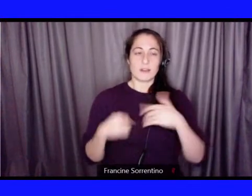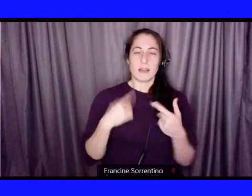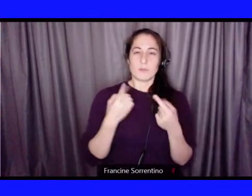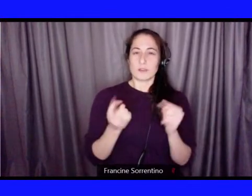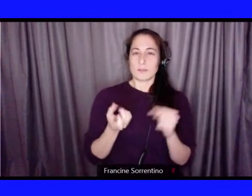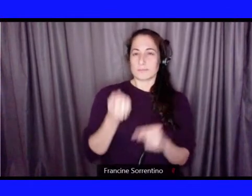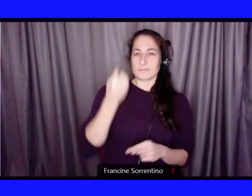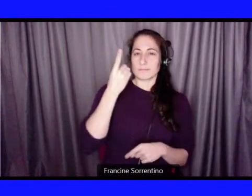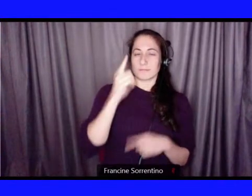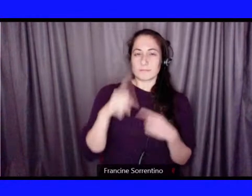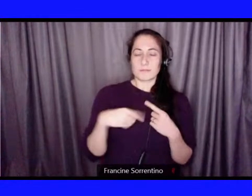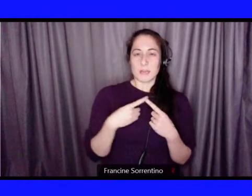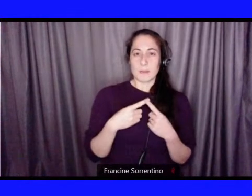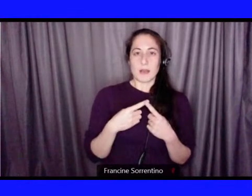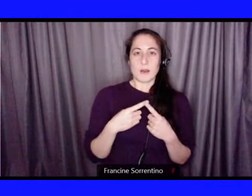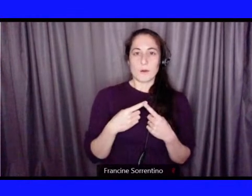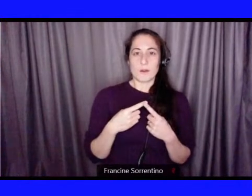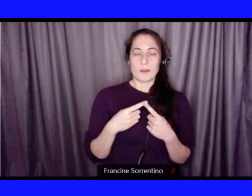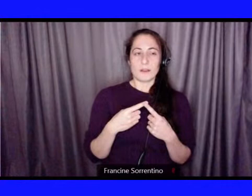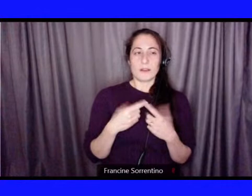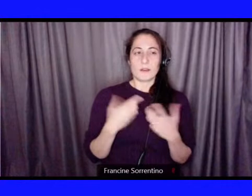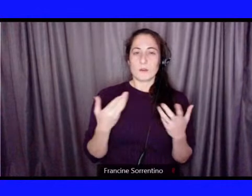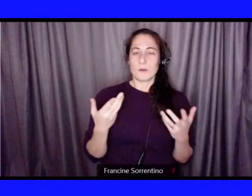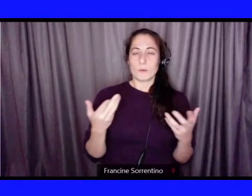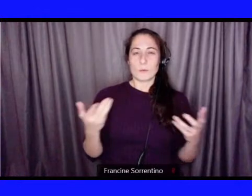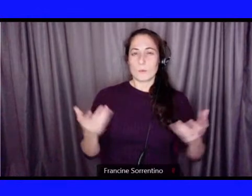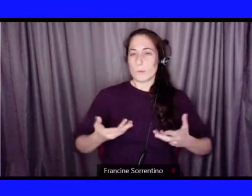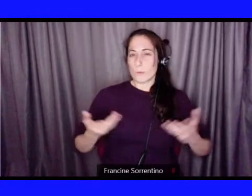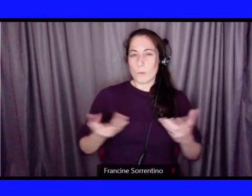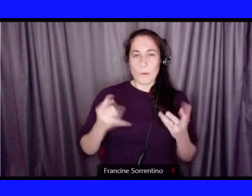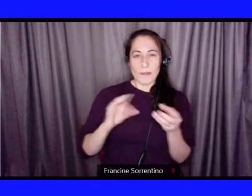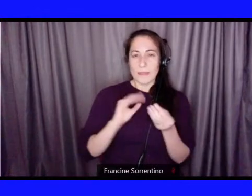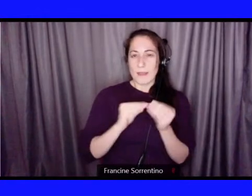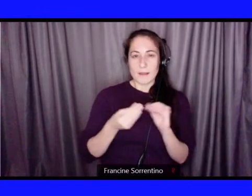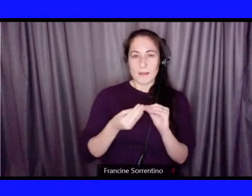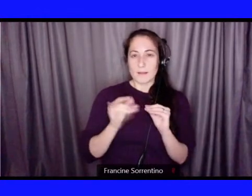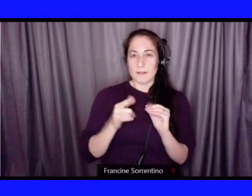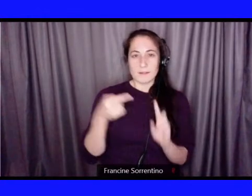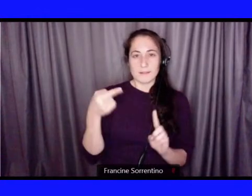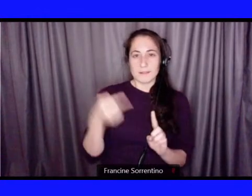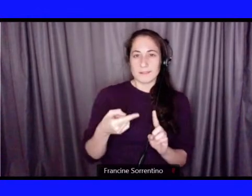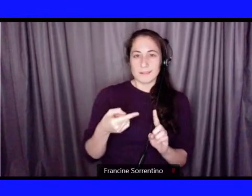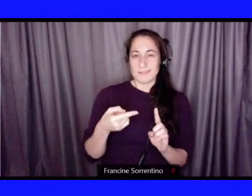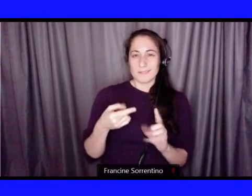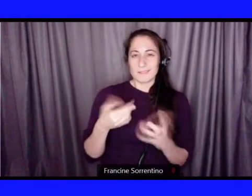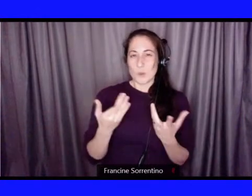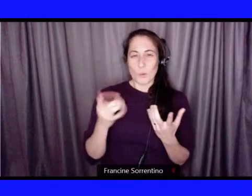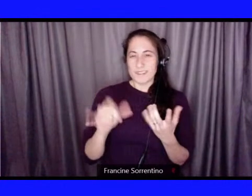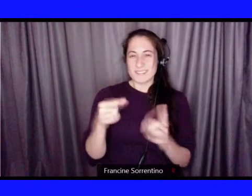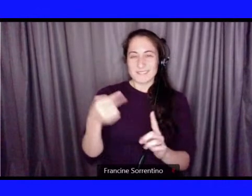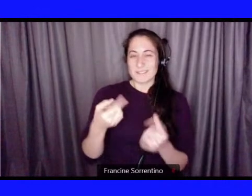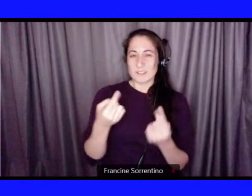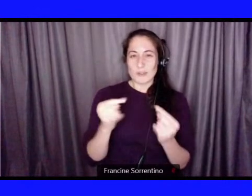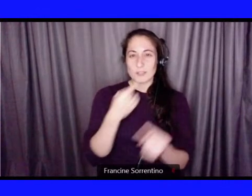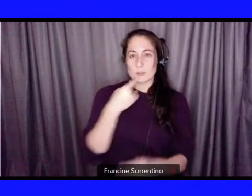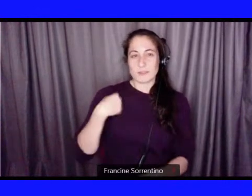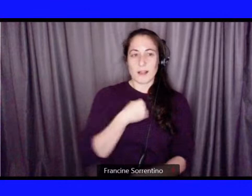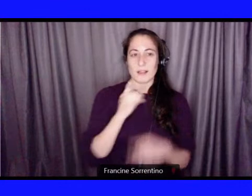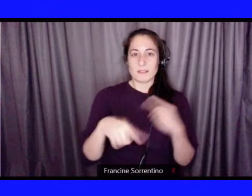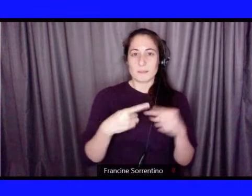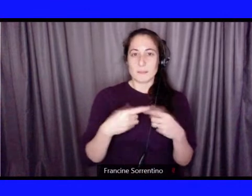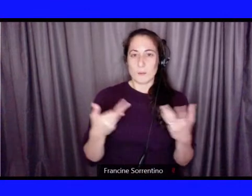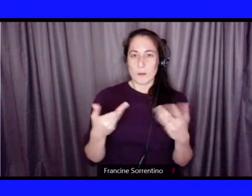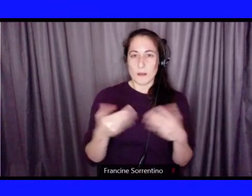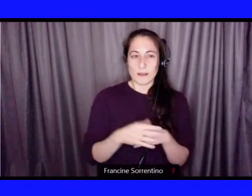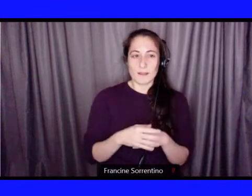from a ventilator to the monitor that each patient is hooked up to that gives your